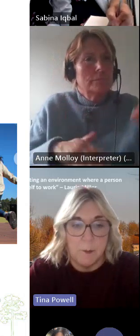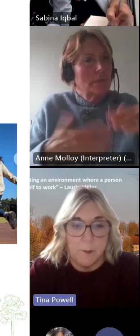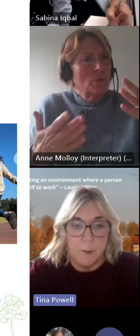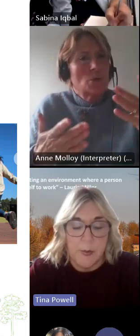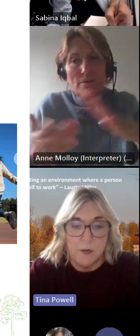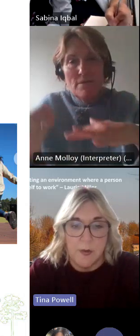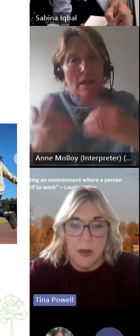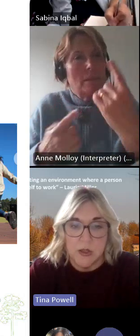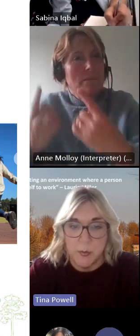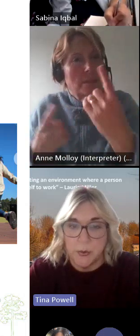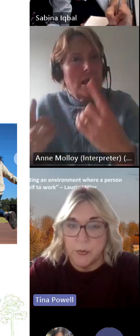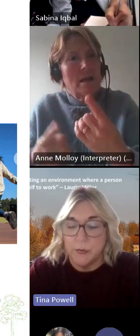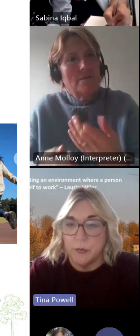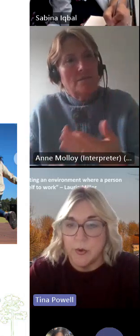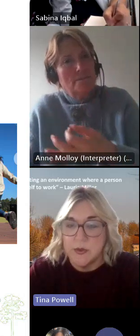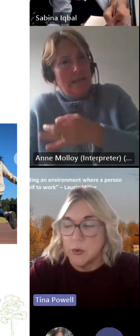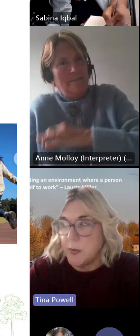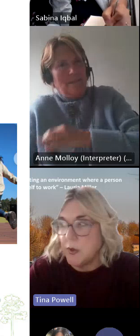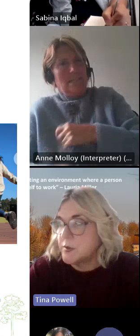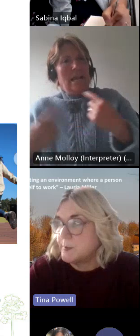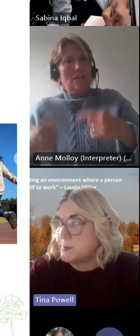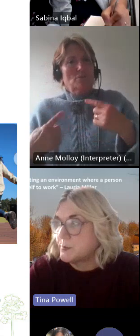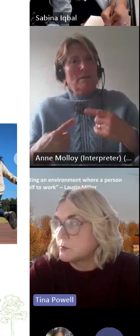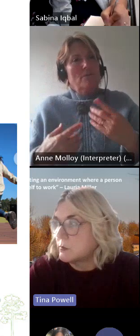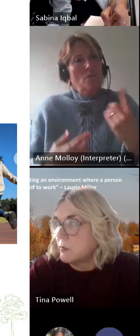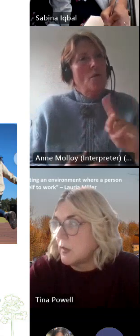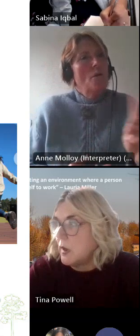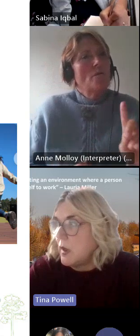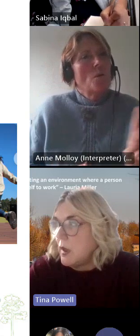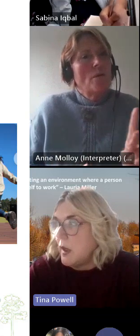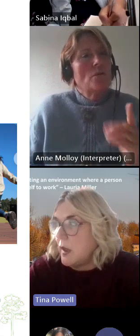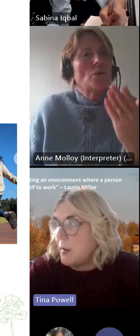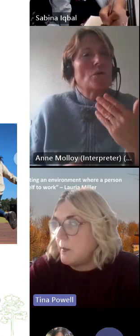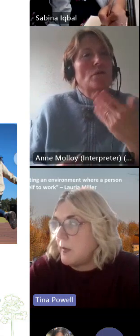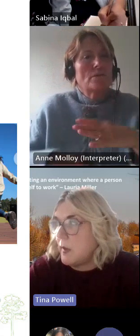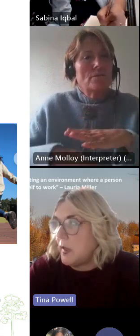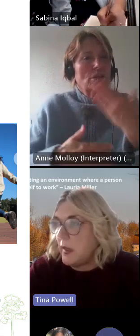are benefit eligible for free school meals.